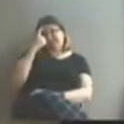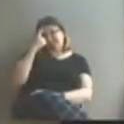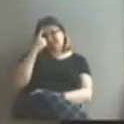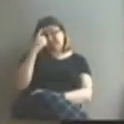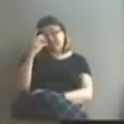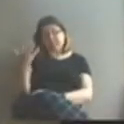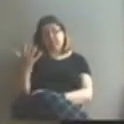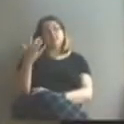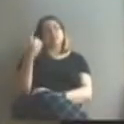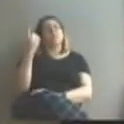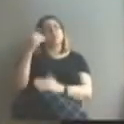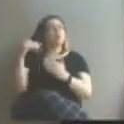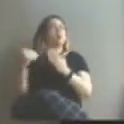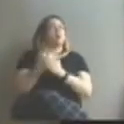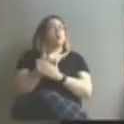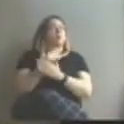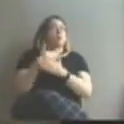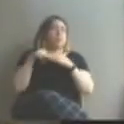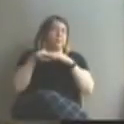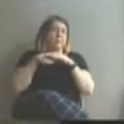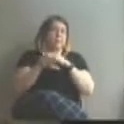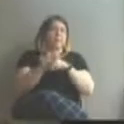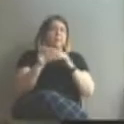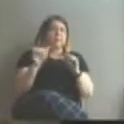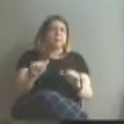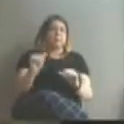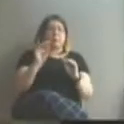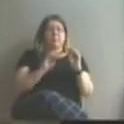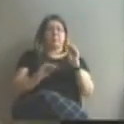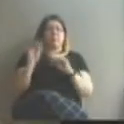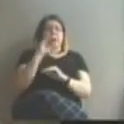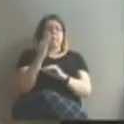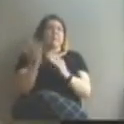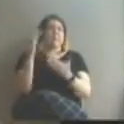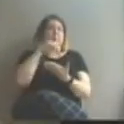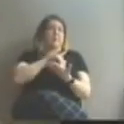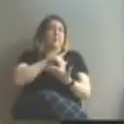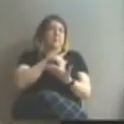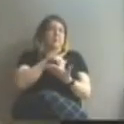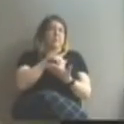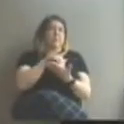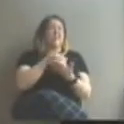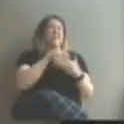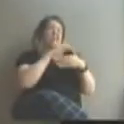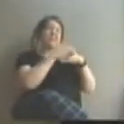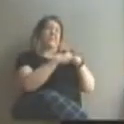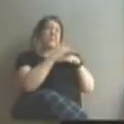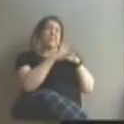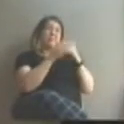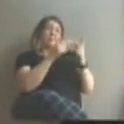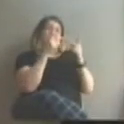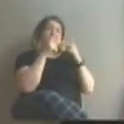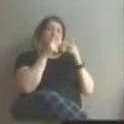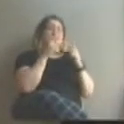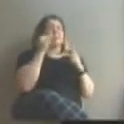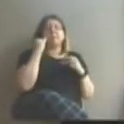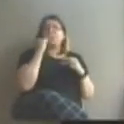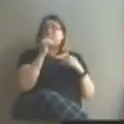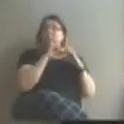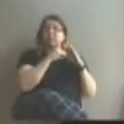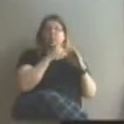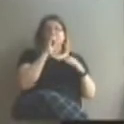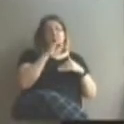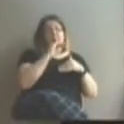So someone new coming in could move things again. It's those vacant positions that if you don't start